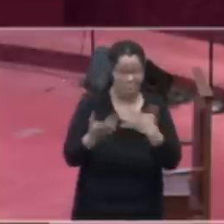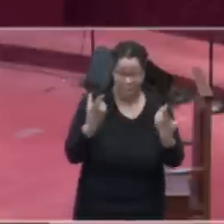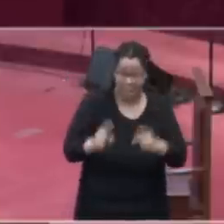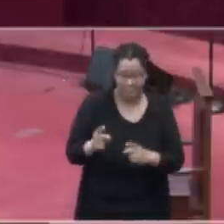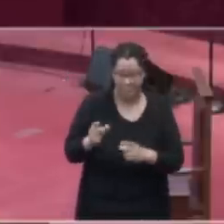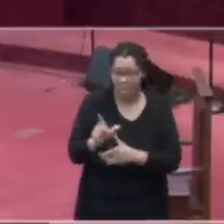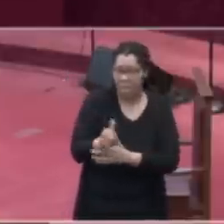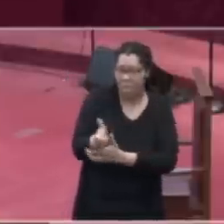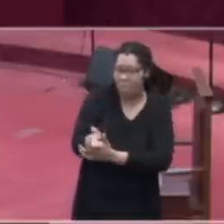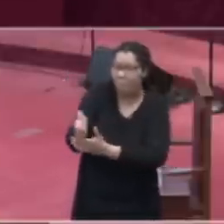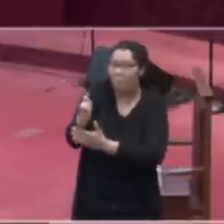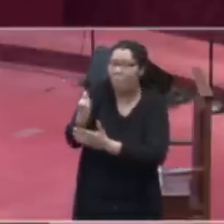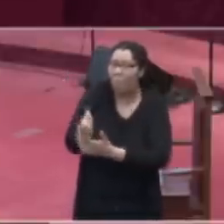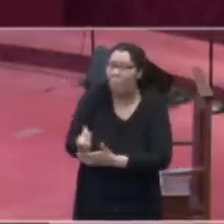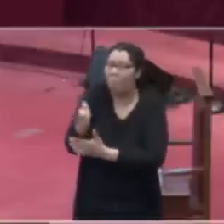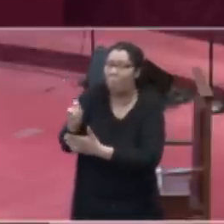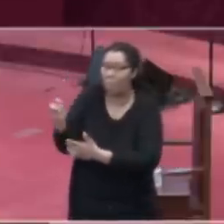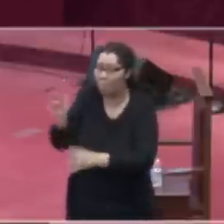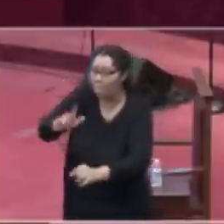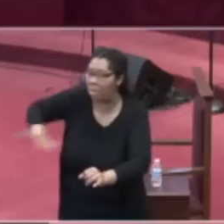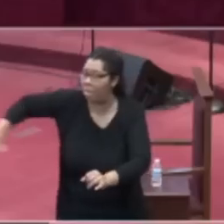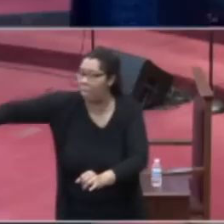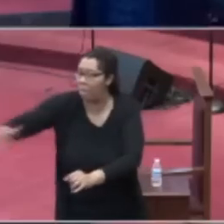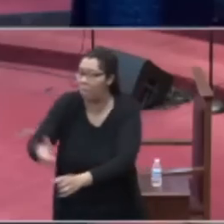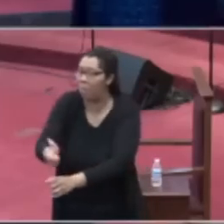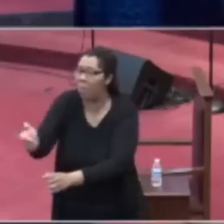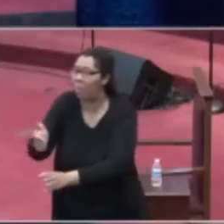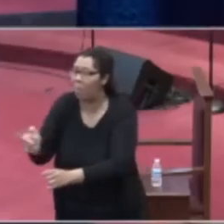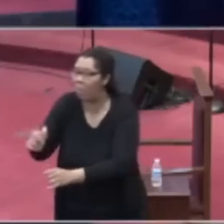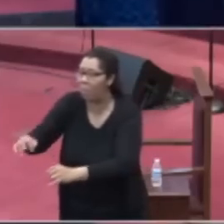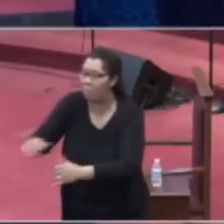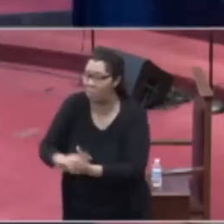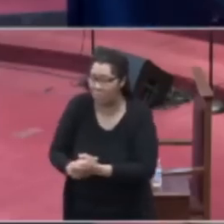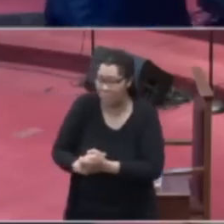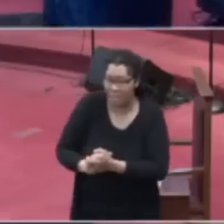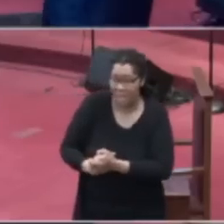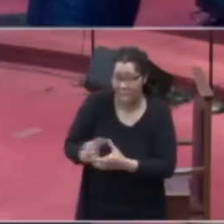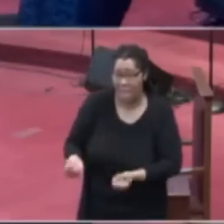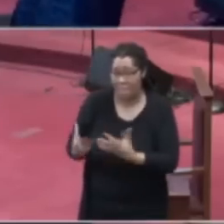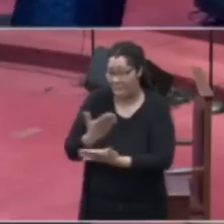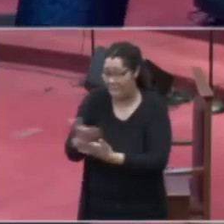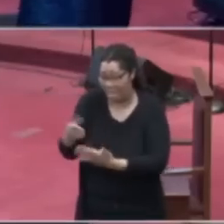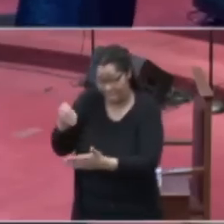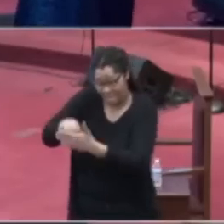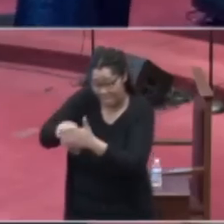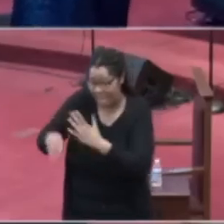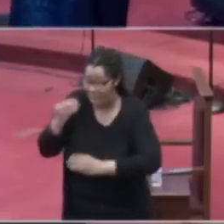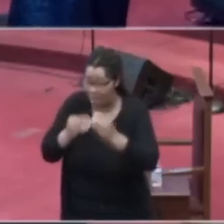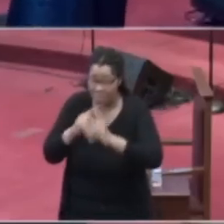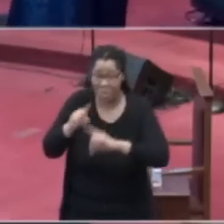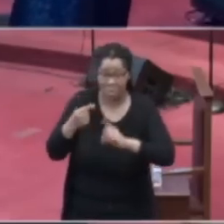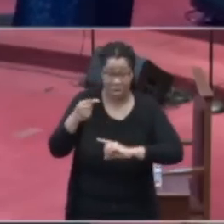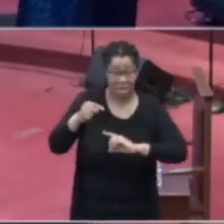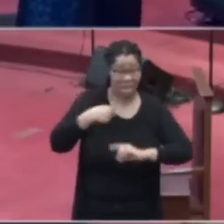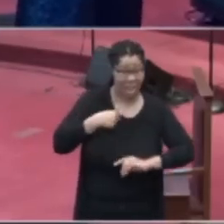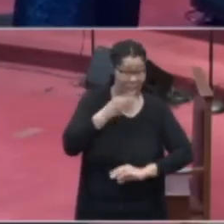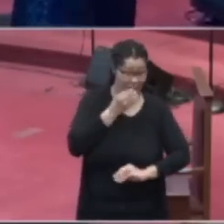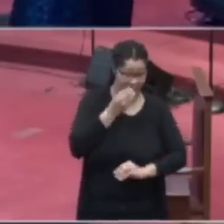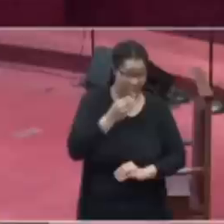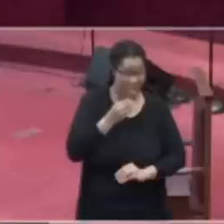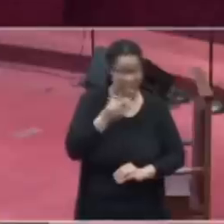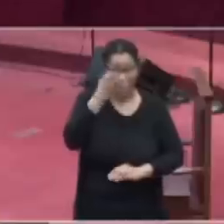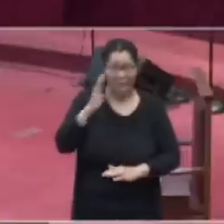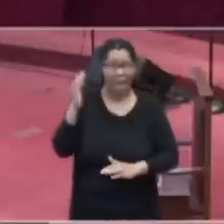sprayed on it out in the field. I don't know how much they injected into it. So when it gets into me, God, I need